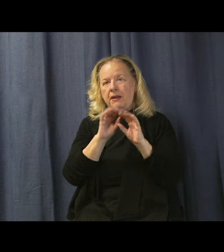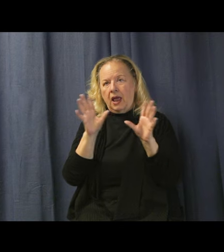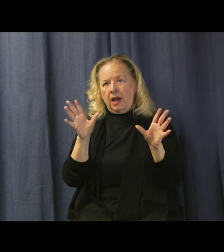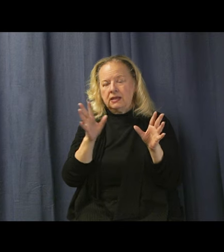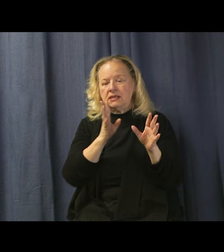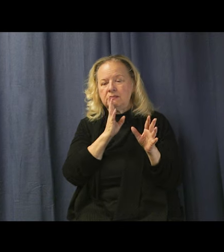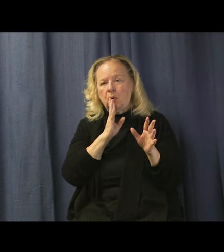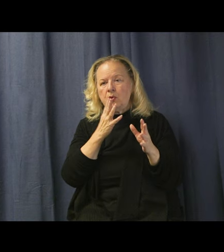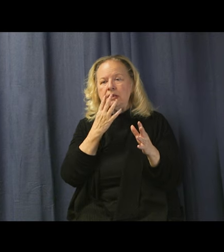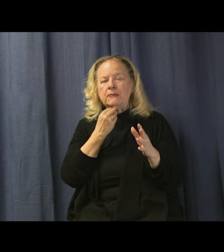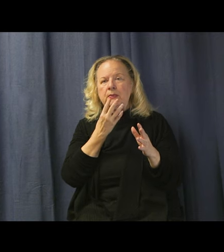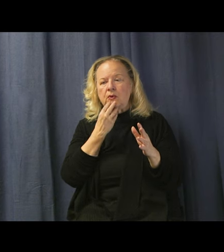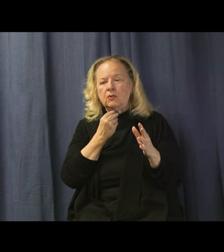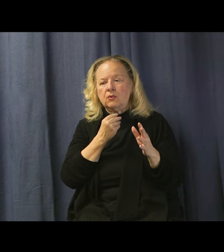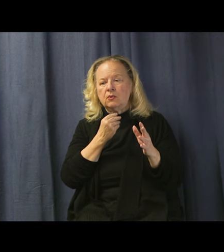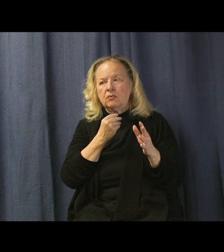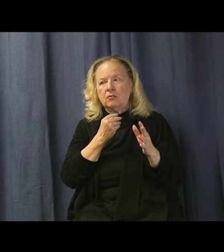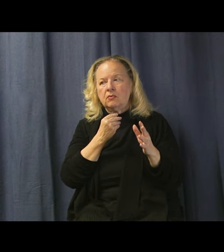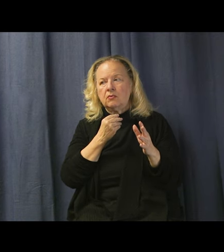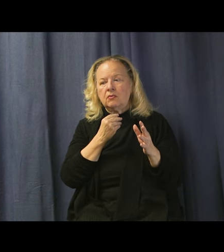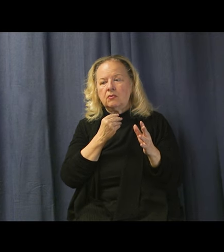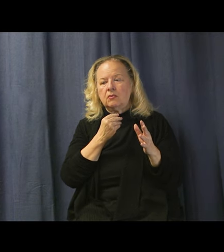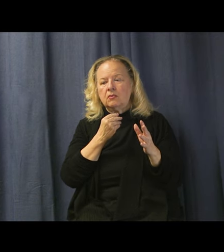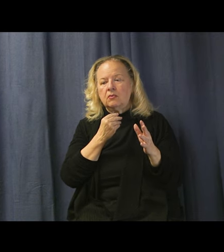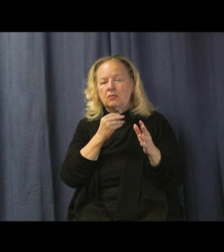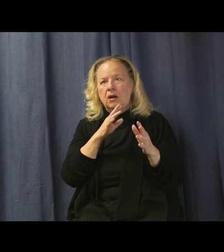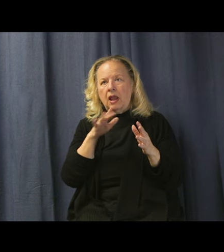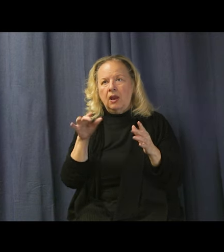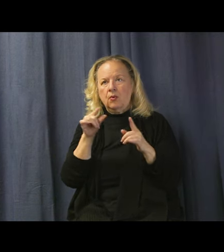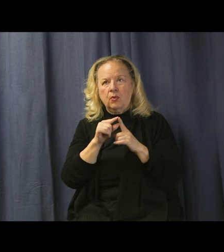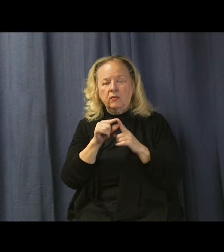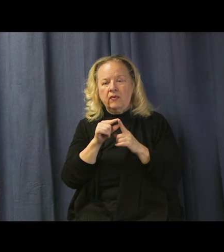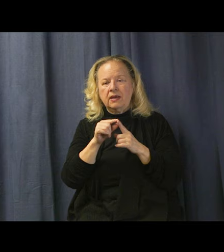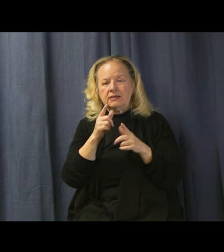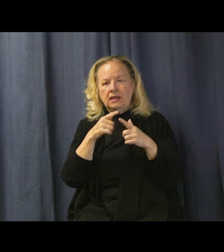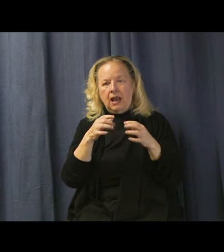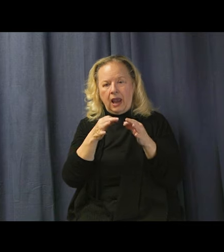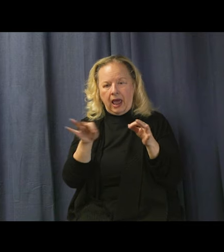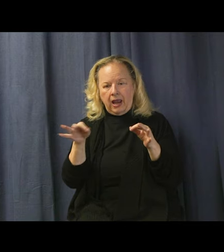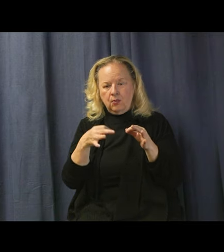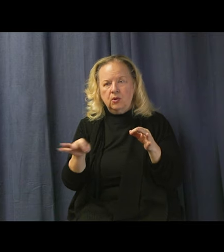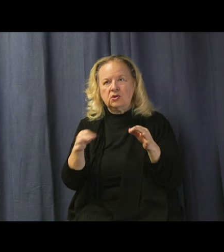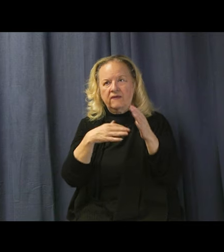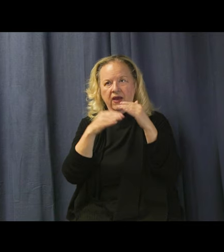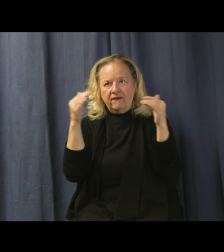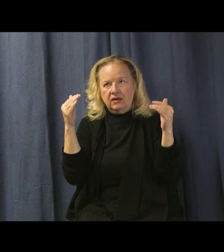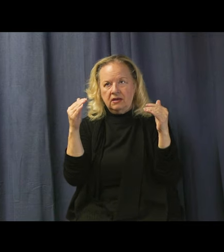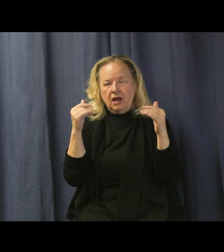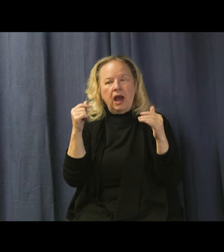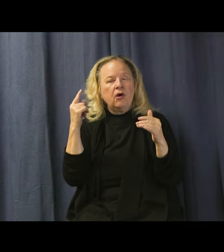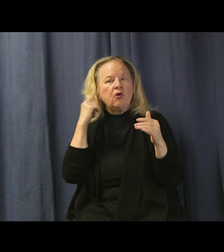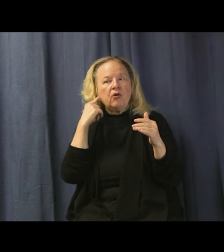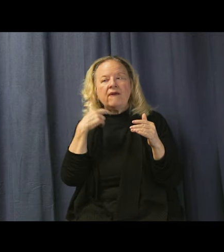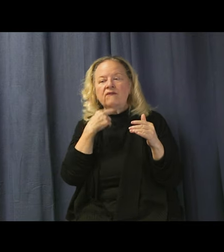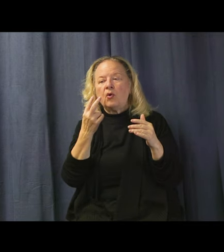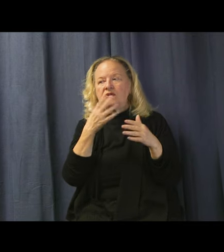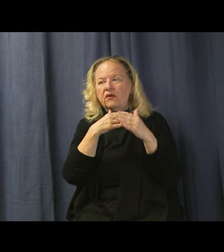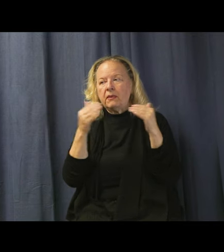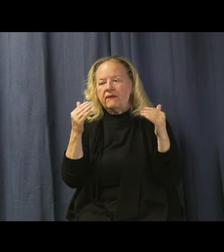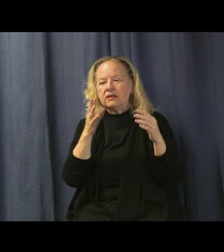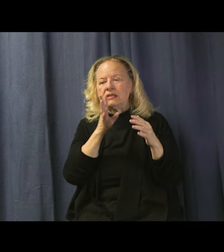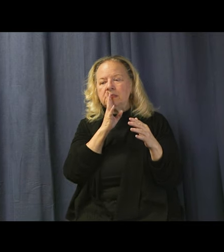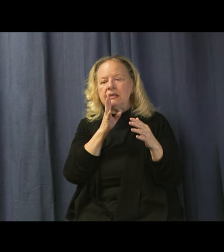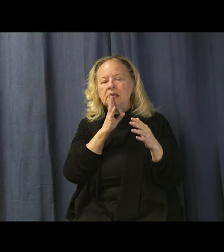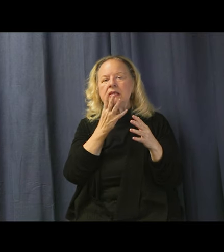Hebrew. It has letters. It has words. That's the language of heaven. When Paul fell off his high horse, he said, I heard a voice from heaven speaking in the